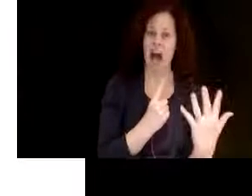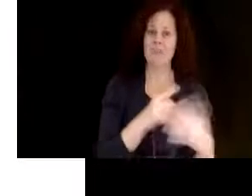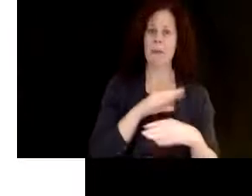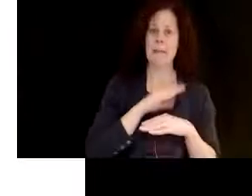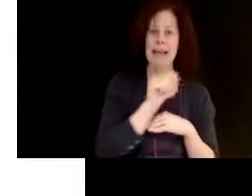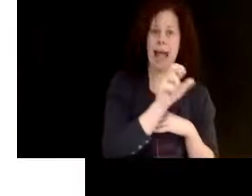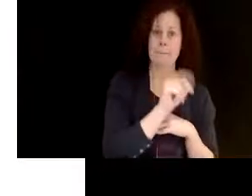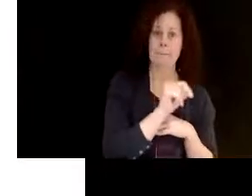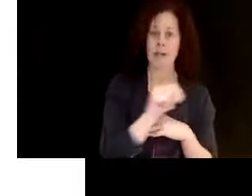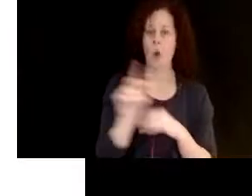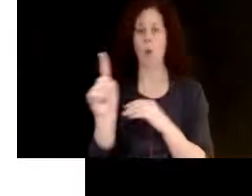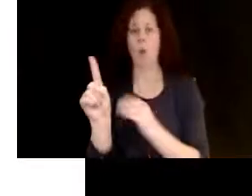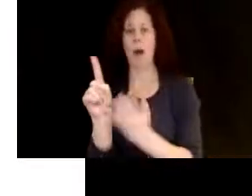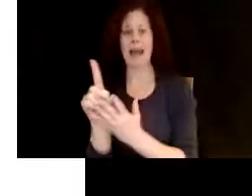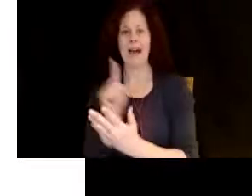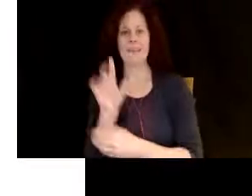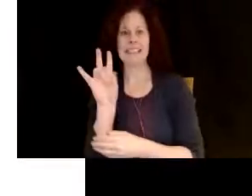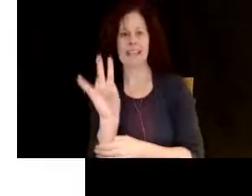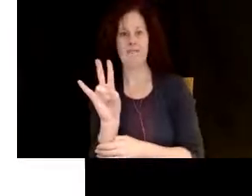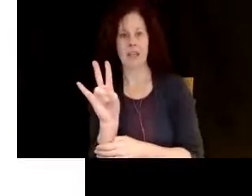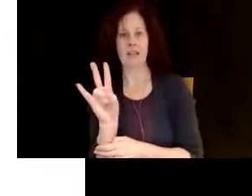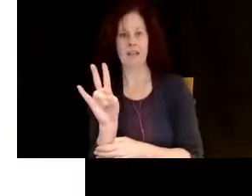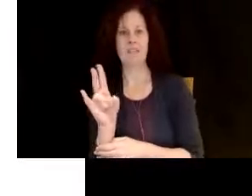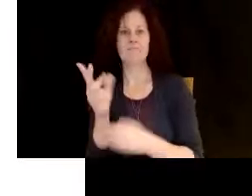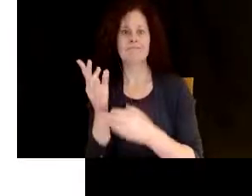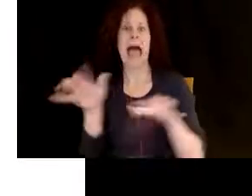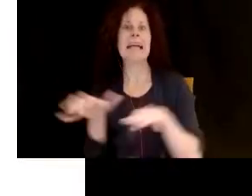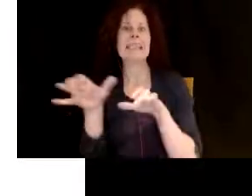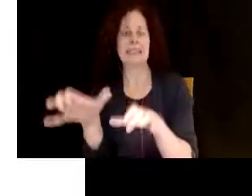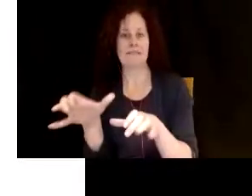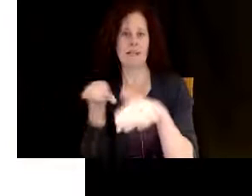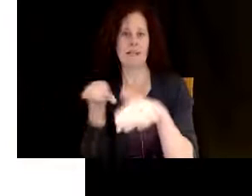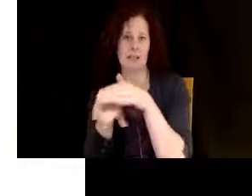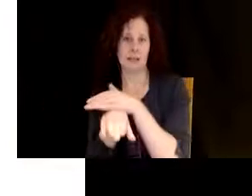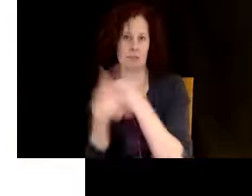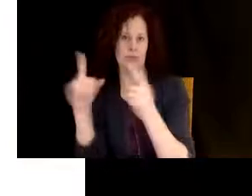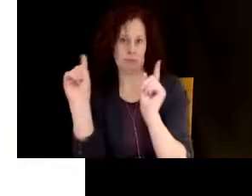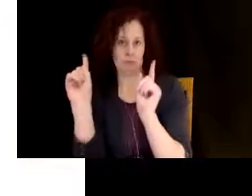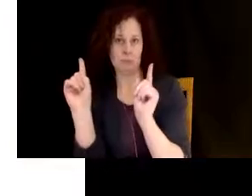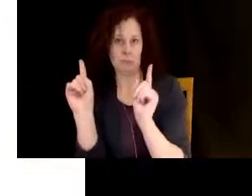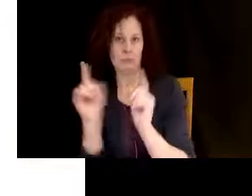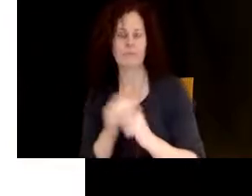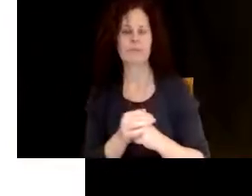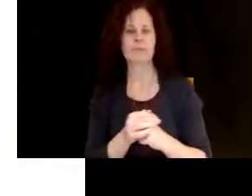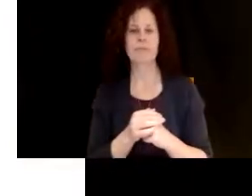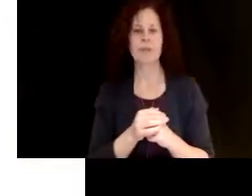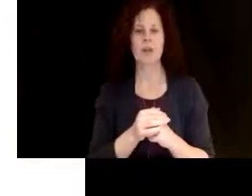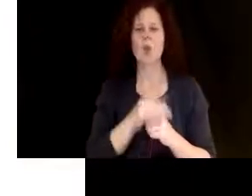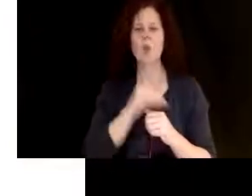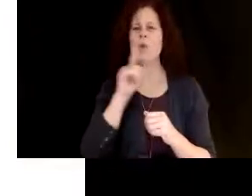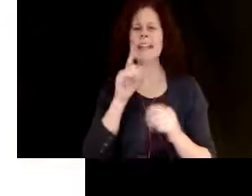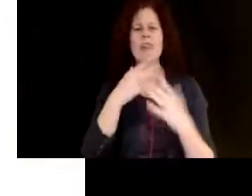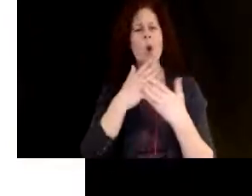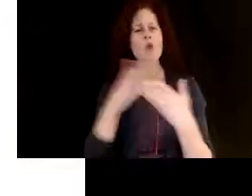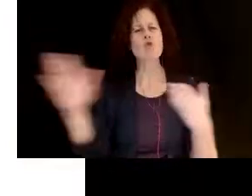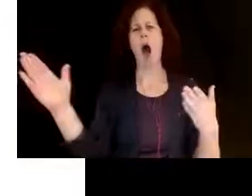accessible services, programs, and activities. Those rates differed across the states, but all were very